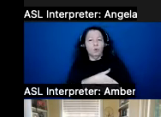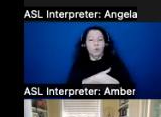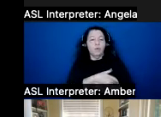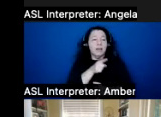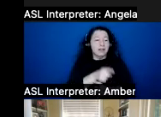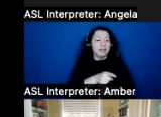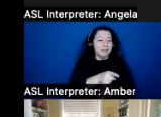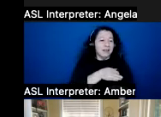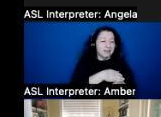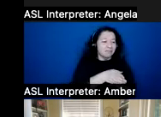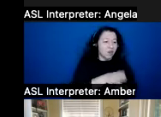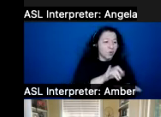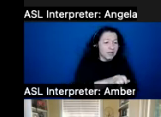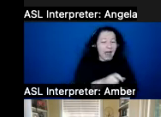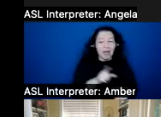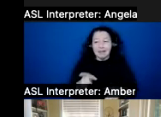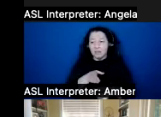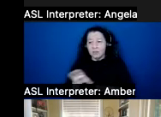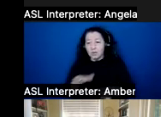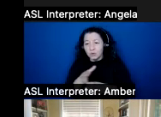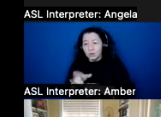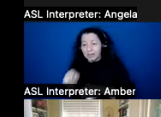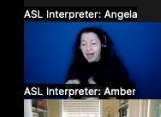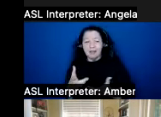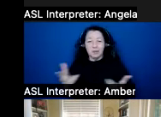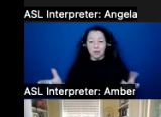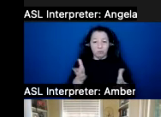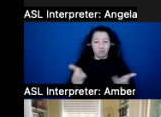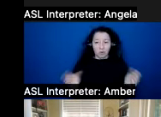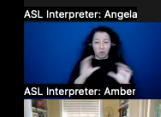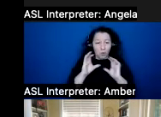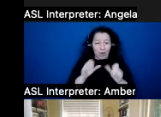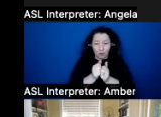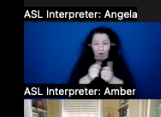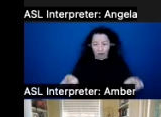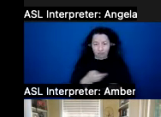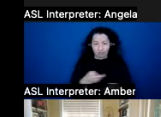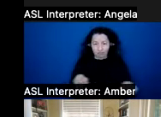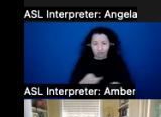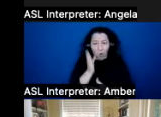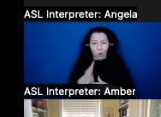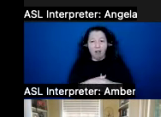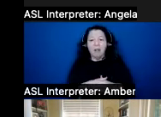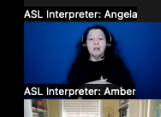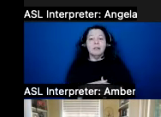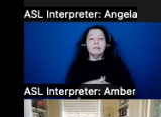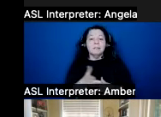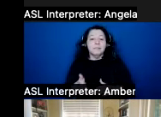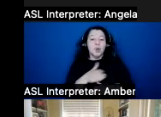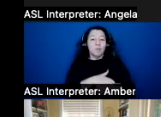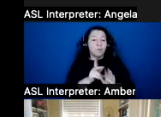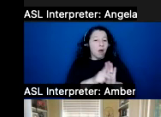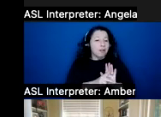communication, improve policies and practices, and response in ER, evidence collection,